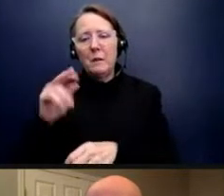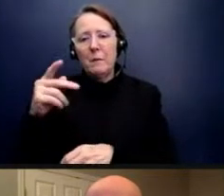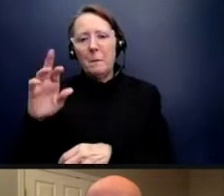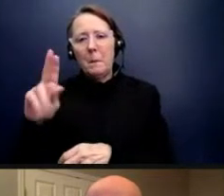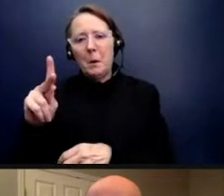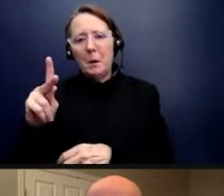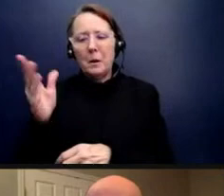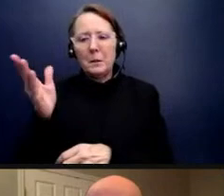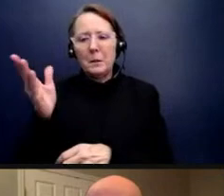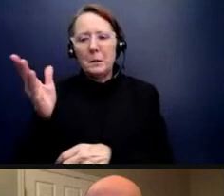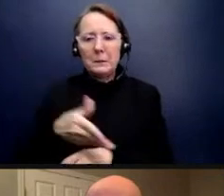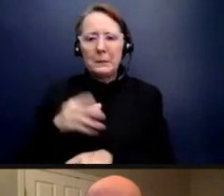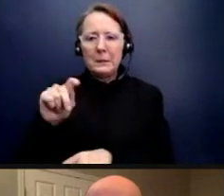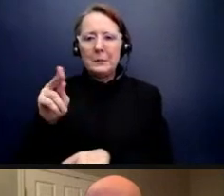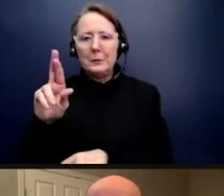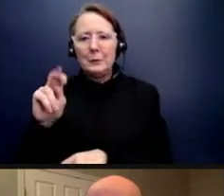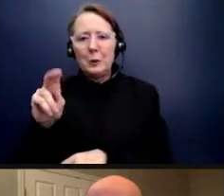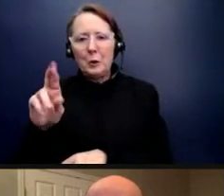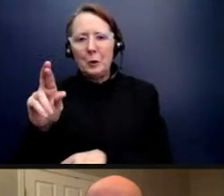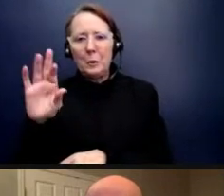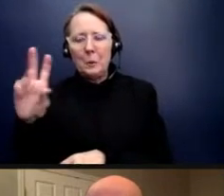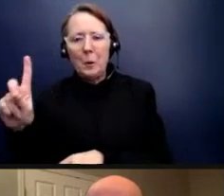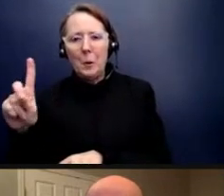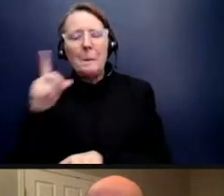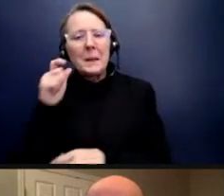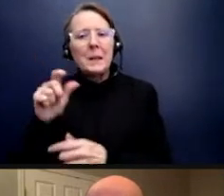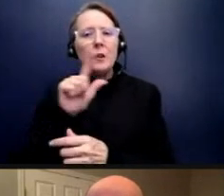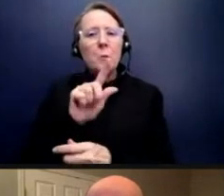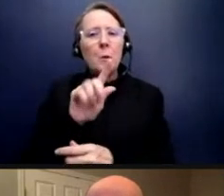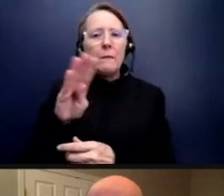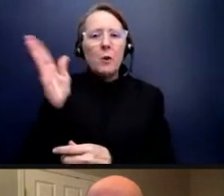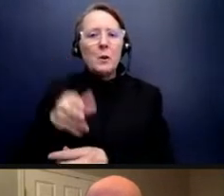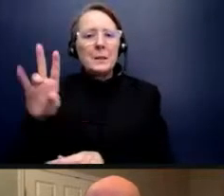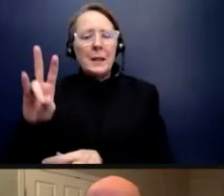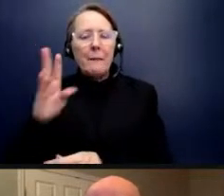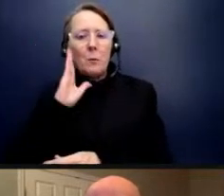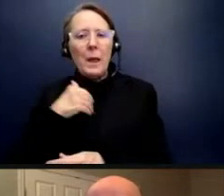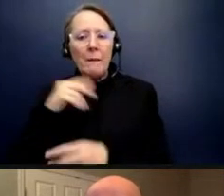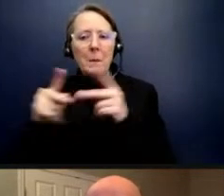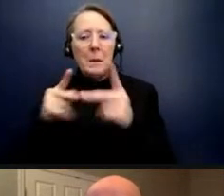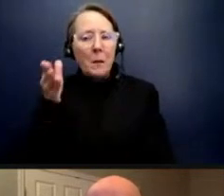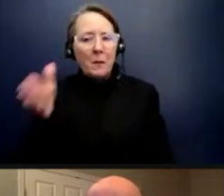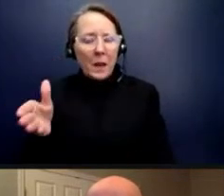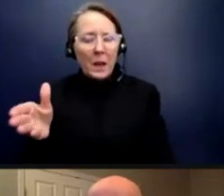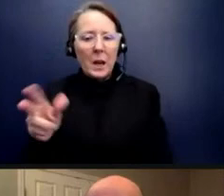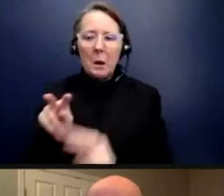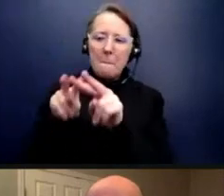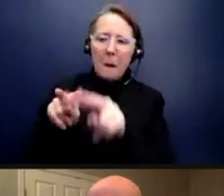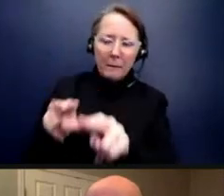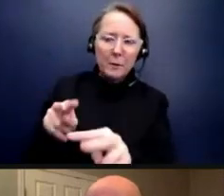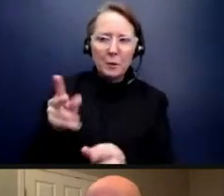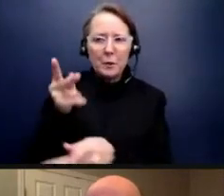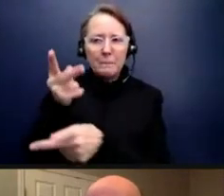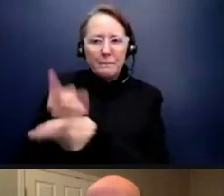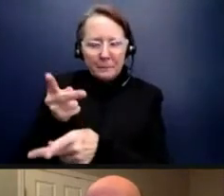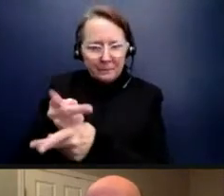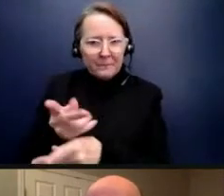Road, with the fact that it's 24/7, there will be people there, it'll be monitored,